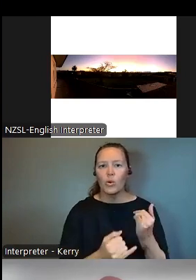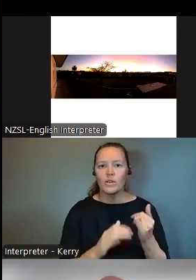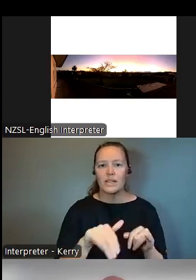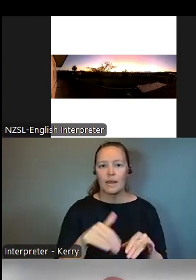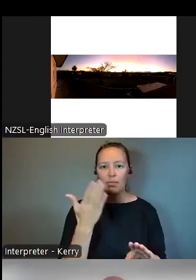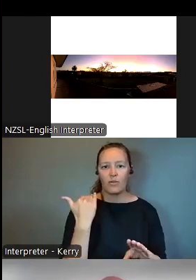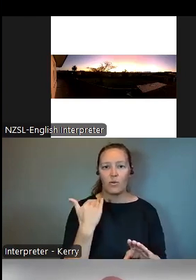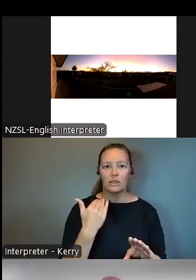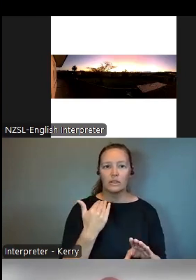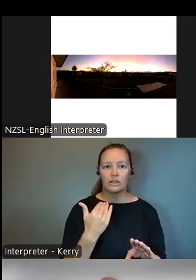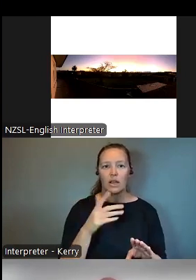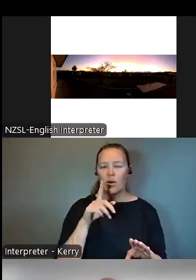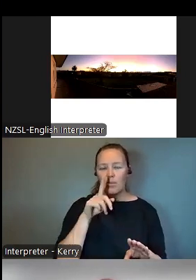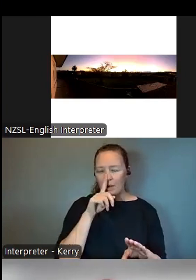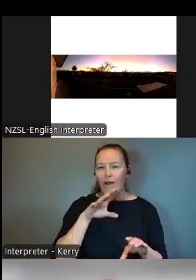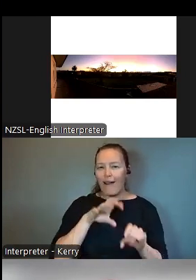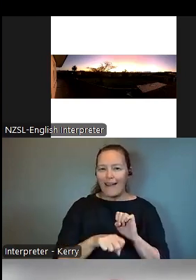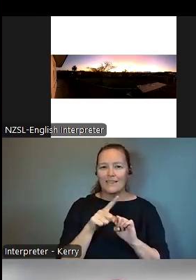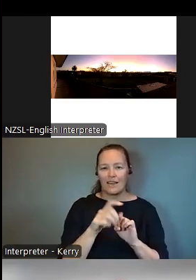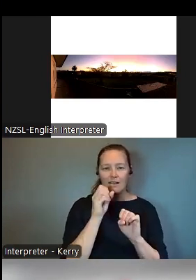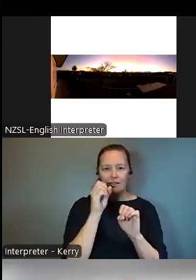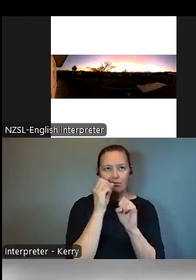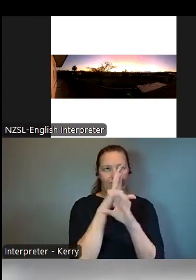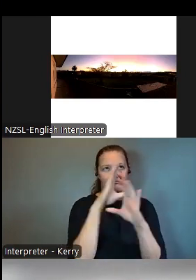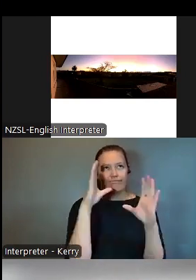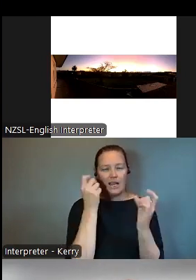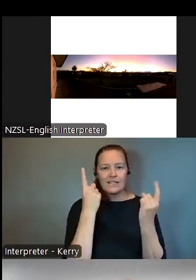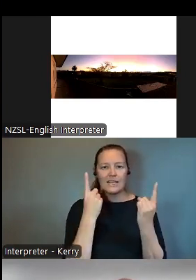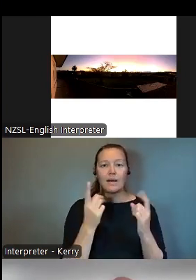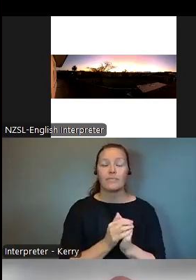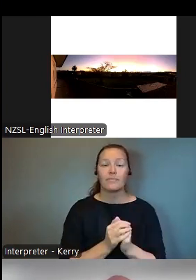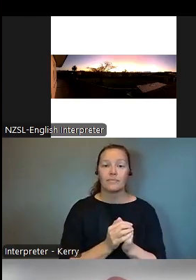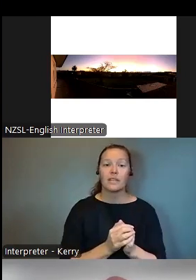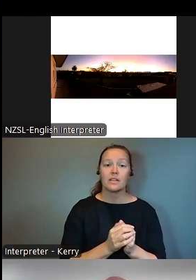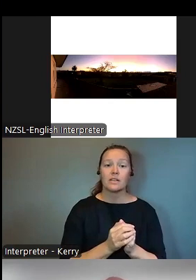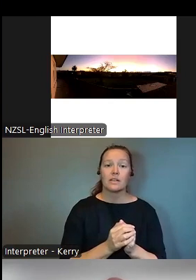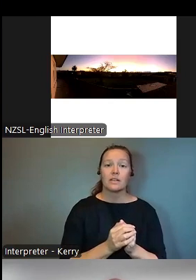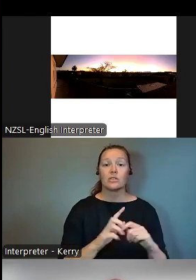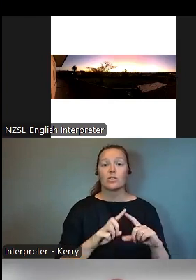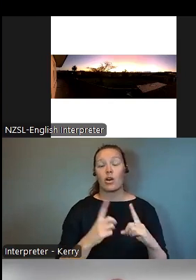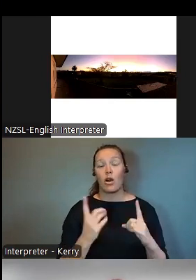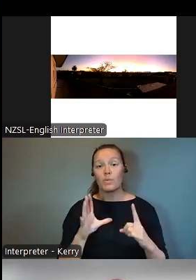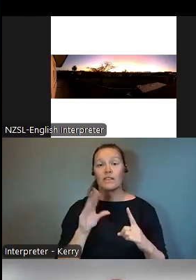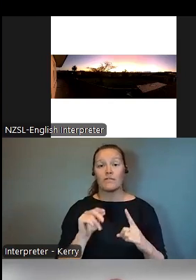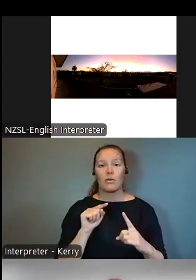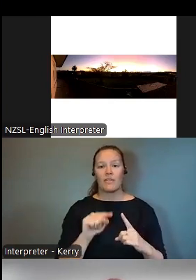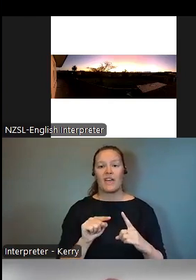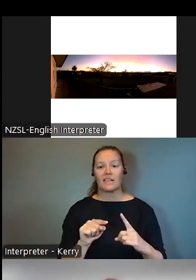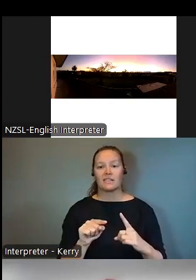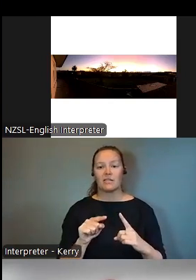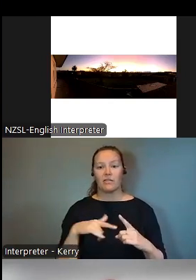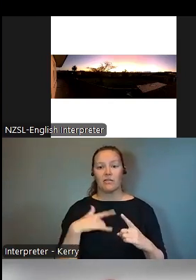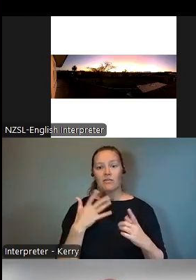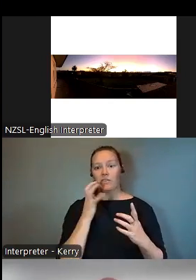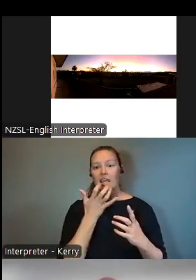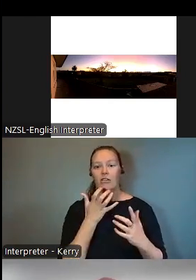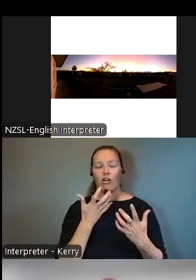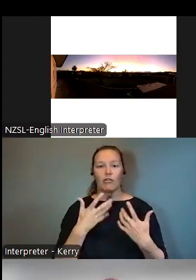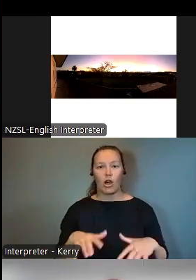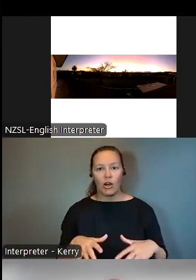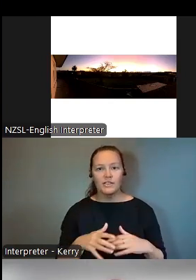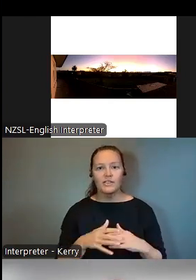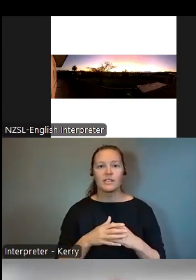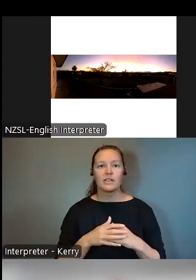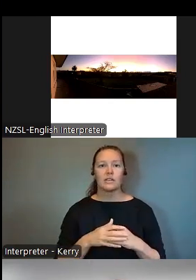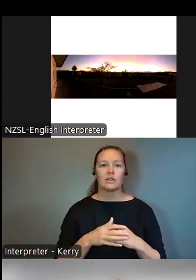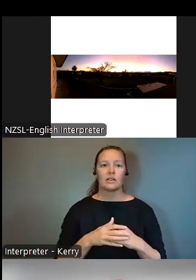currently are. We hate that idea. So the only counter to that irrational fear of loss that often